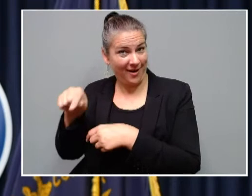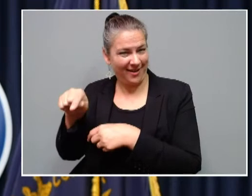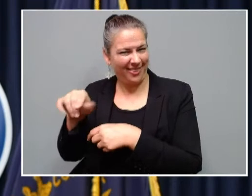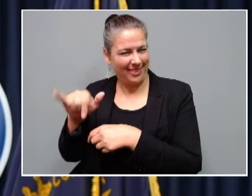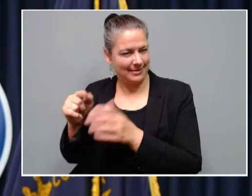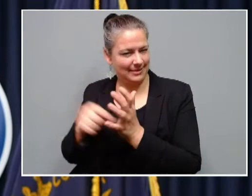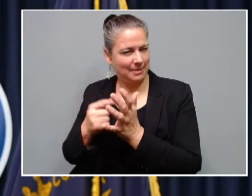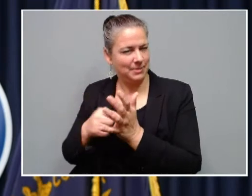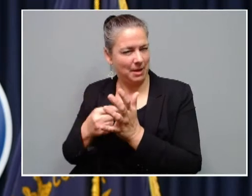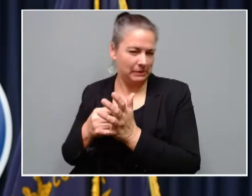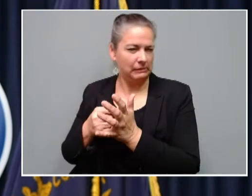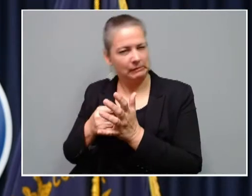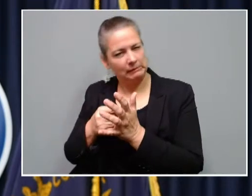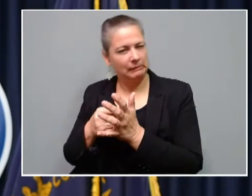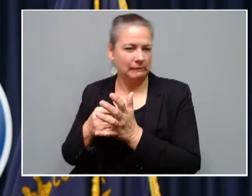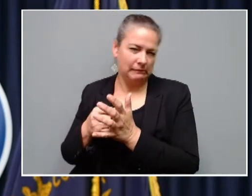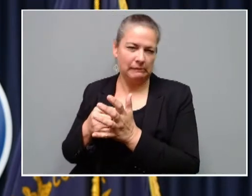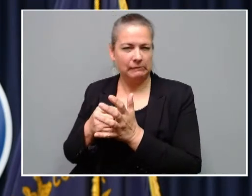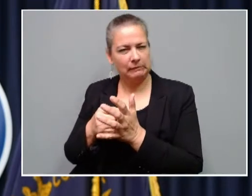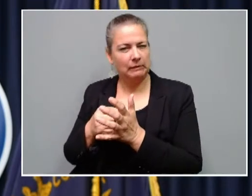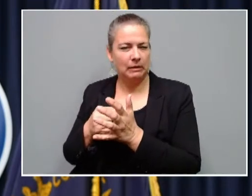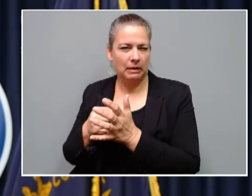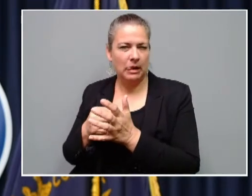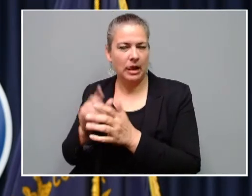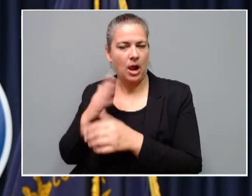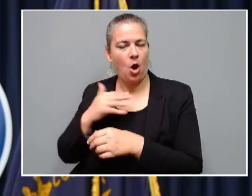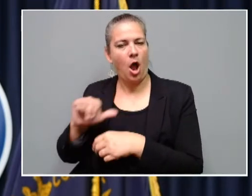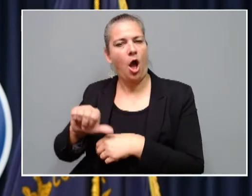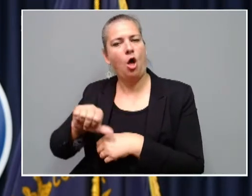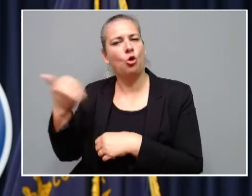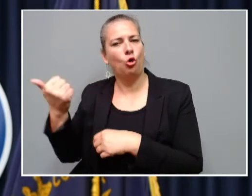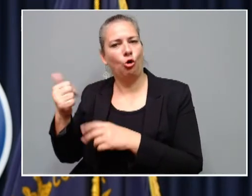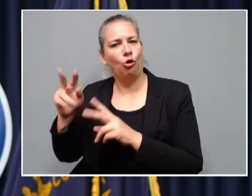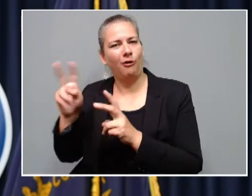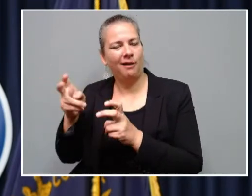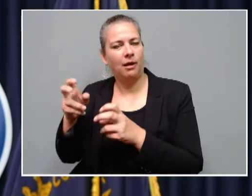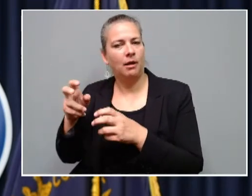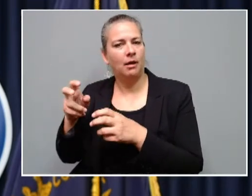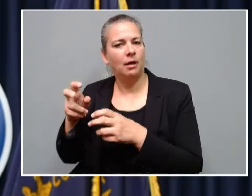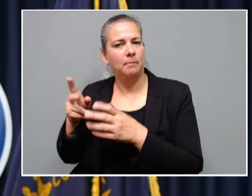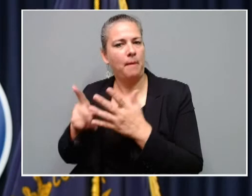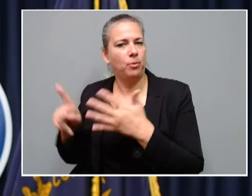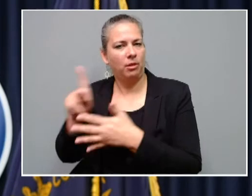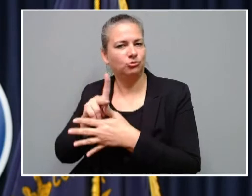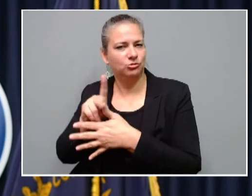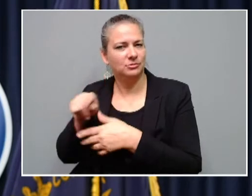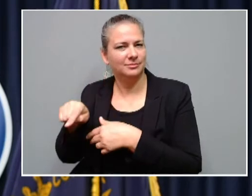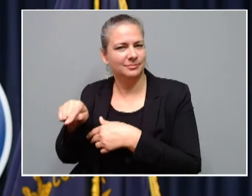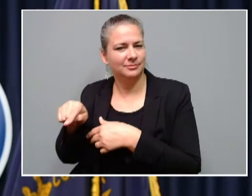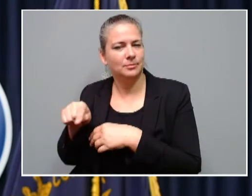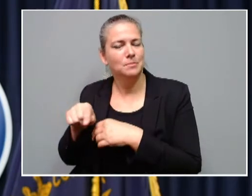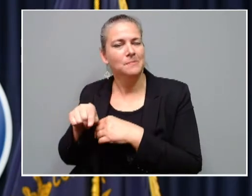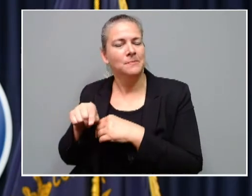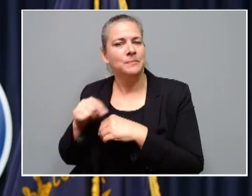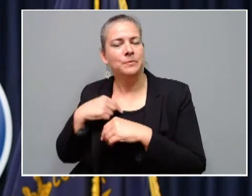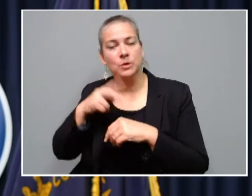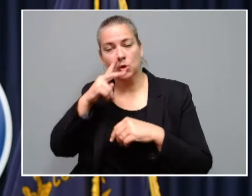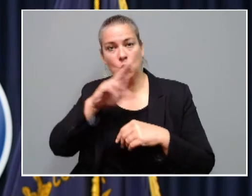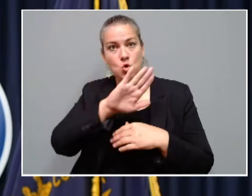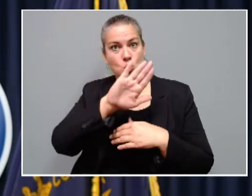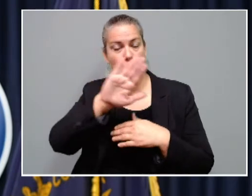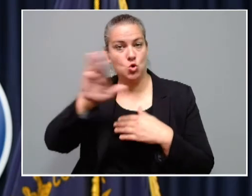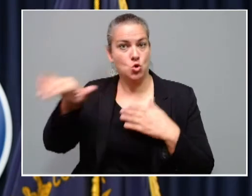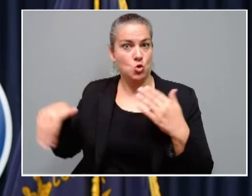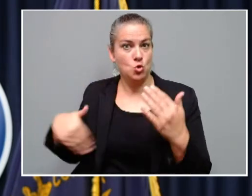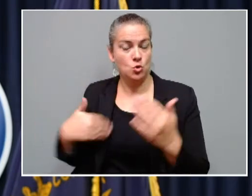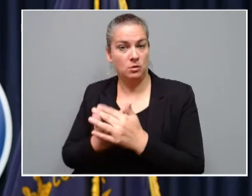from our other population statistics. We look at, of all of the vaccines that have